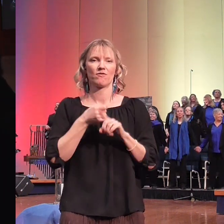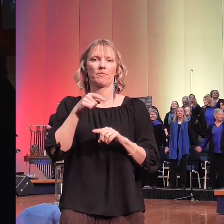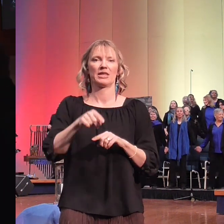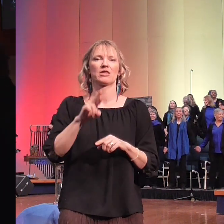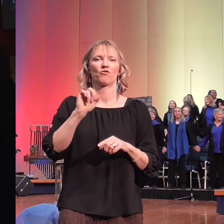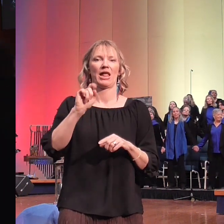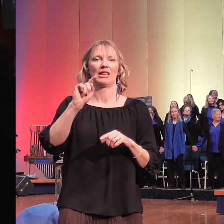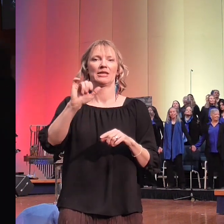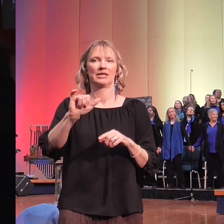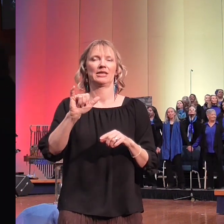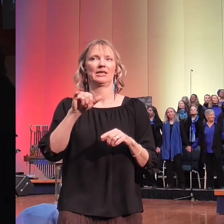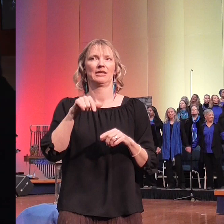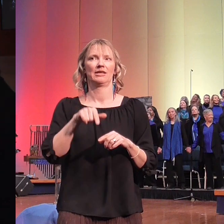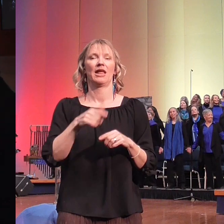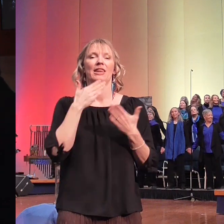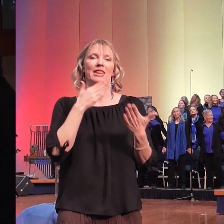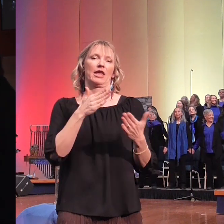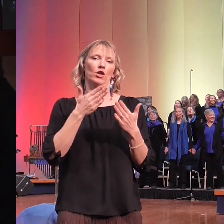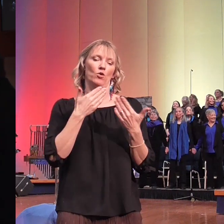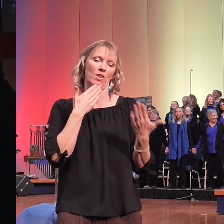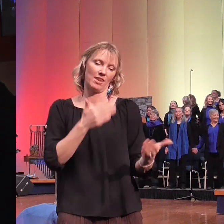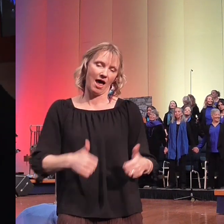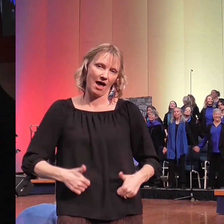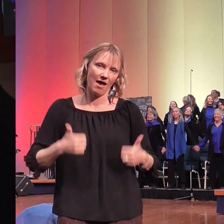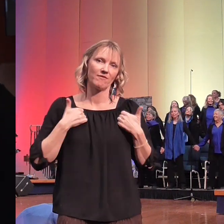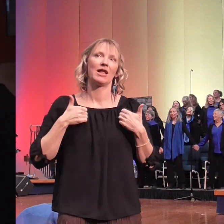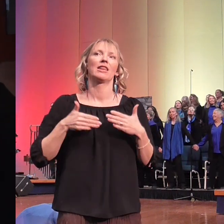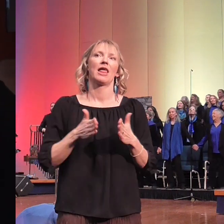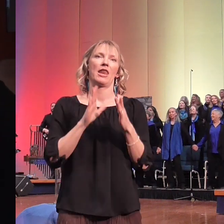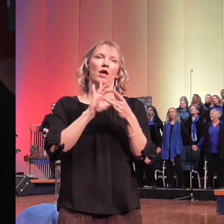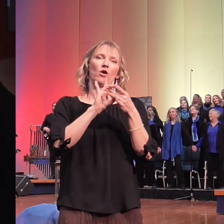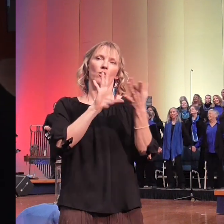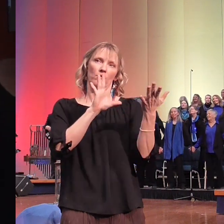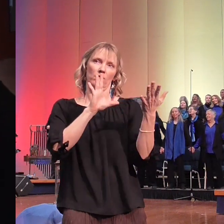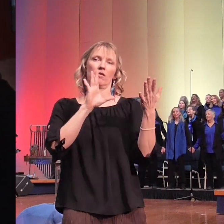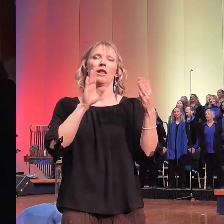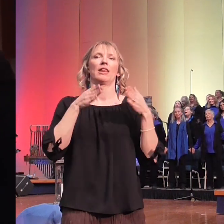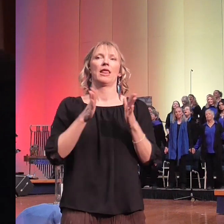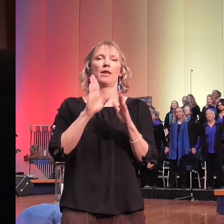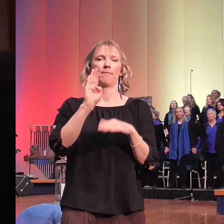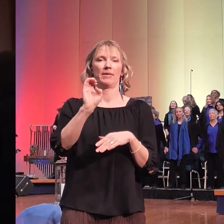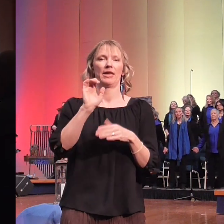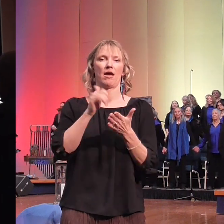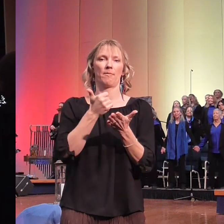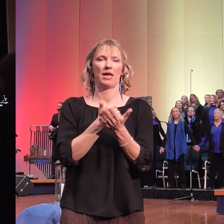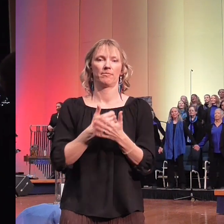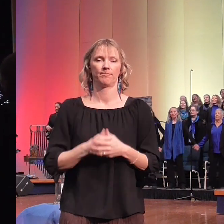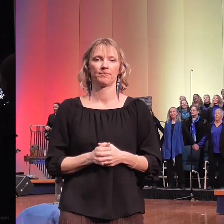beingness. Thank you, life. We let this go and let it be, and so it is. Amen.